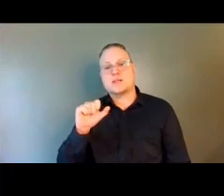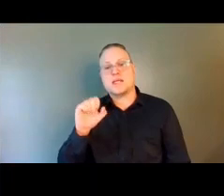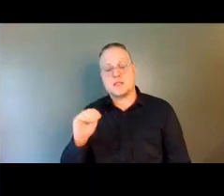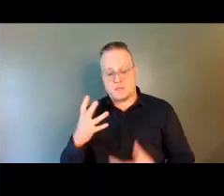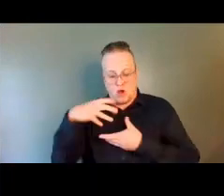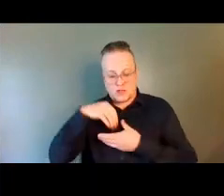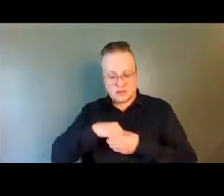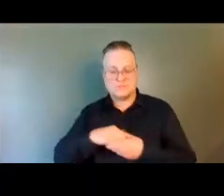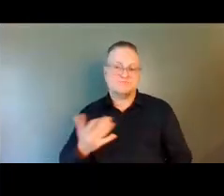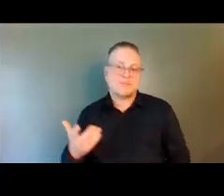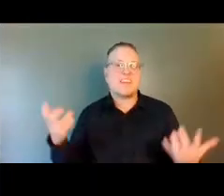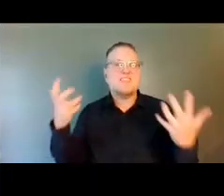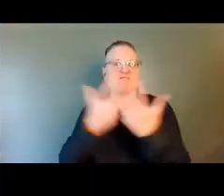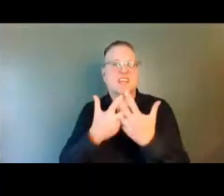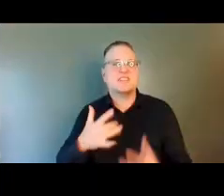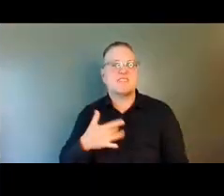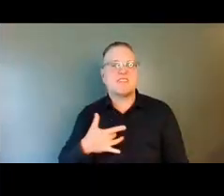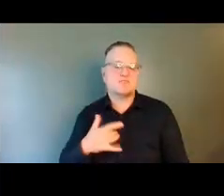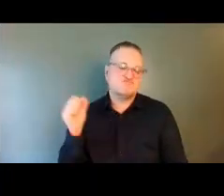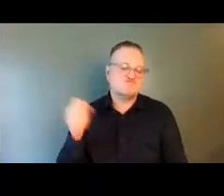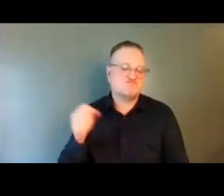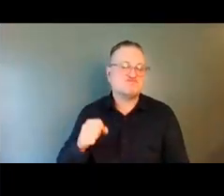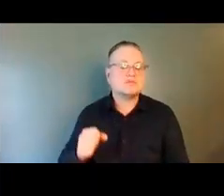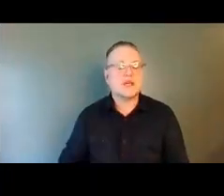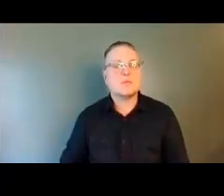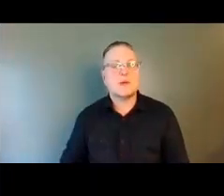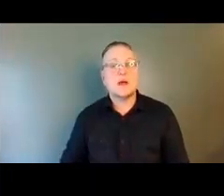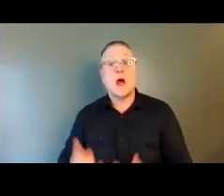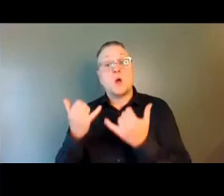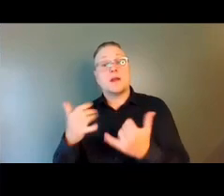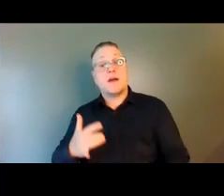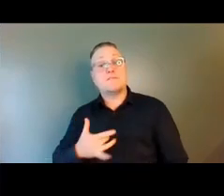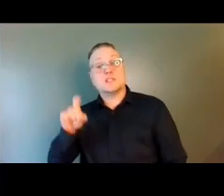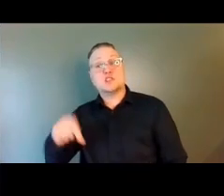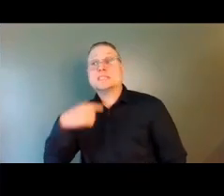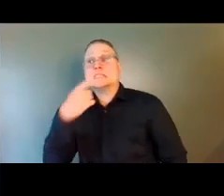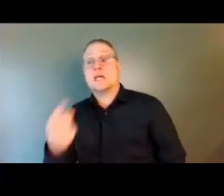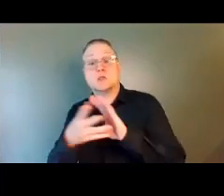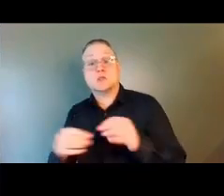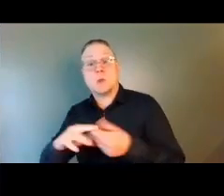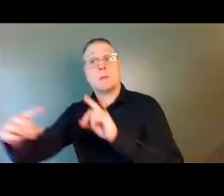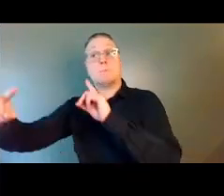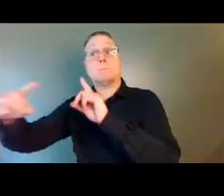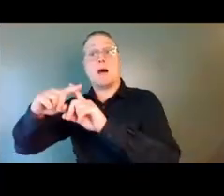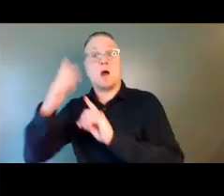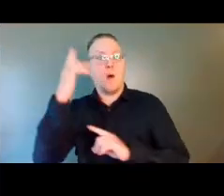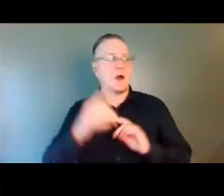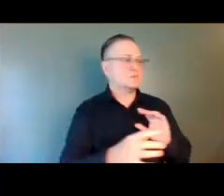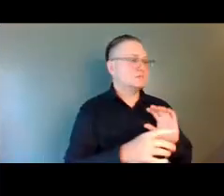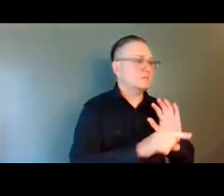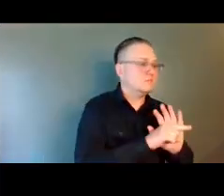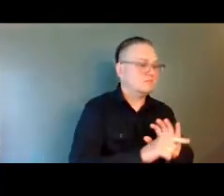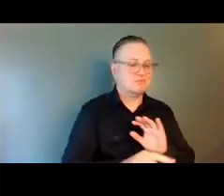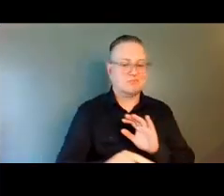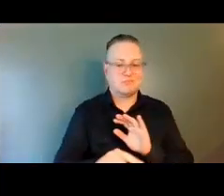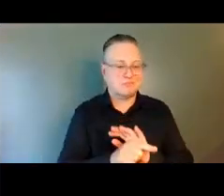knew. I feel a lot of pressure right now inside to tell a story that's really positive so that my sadness